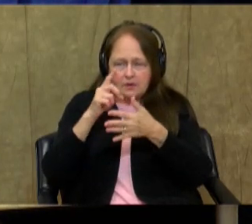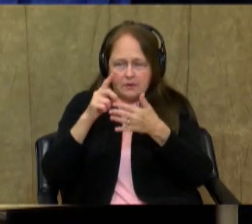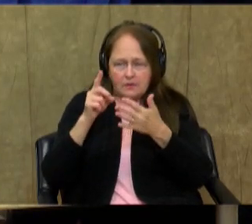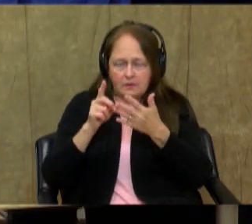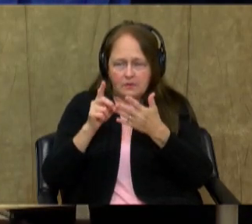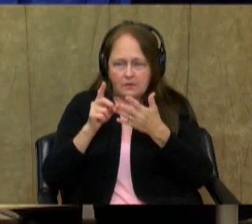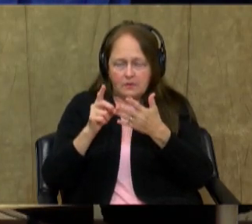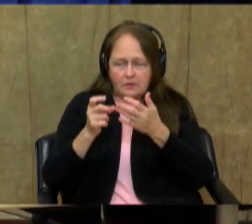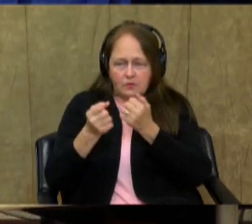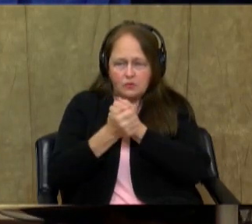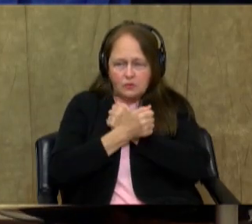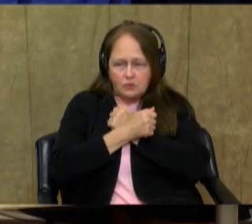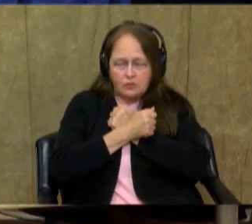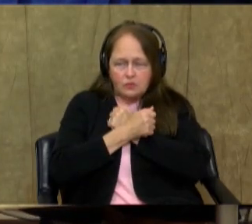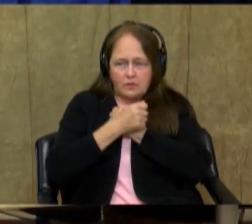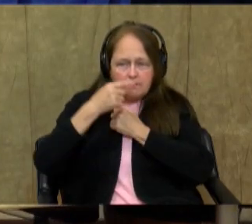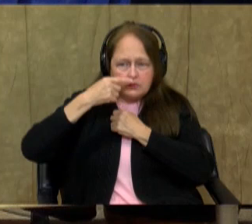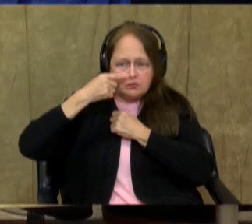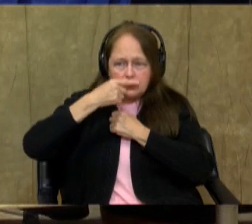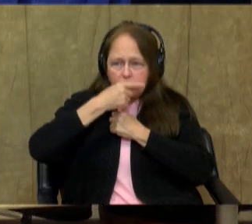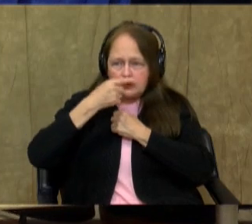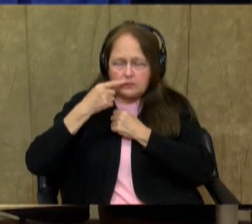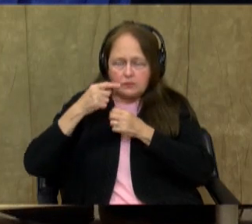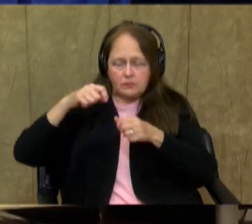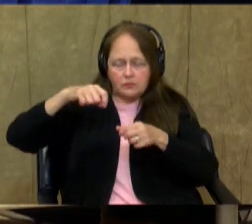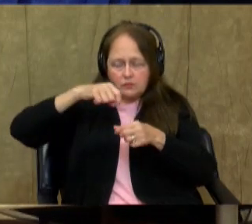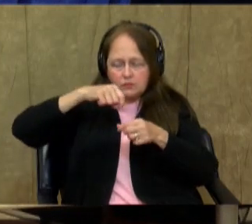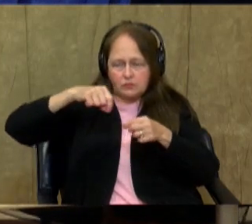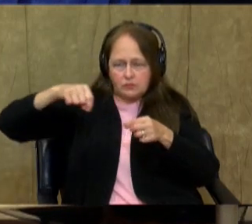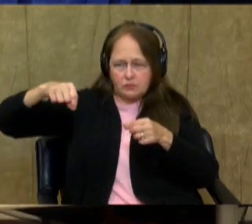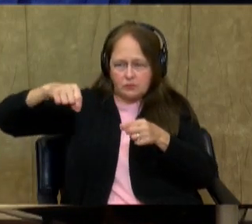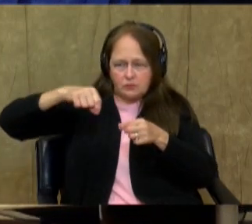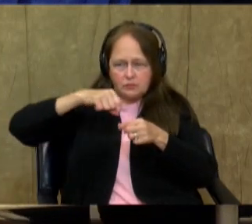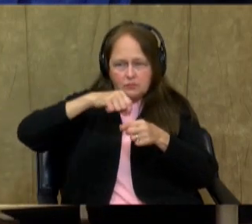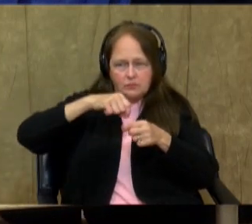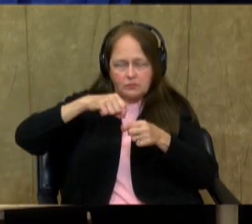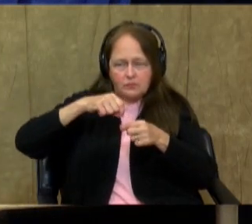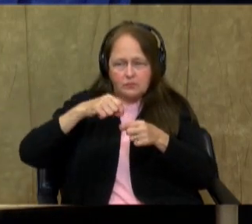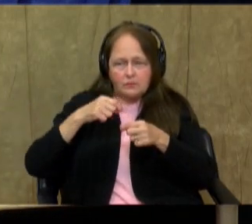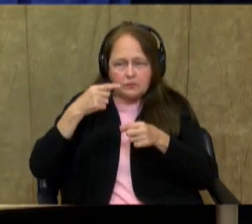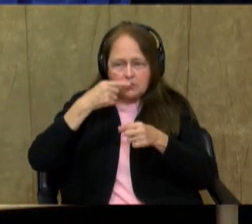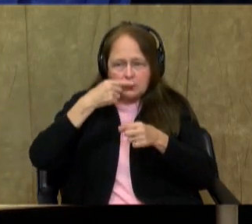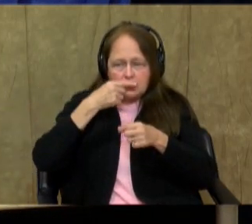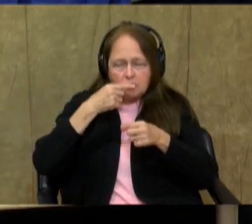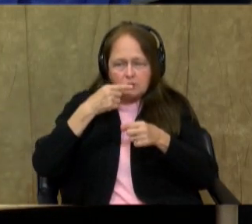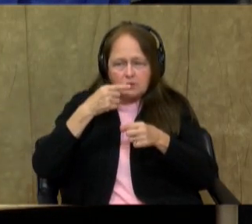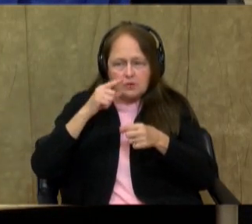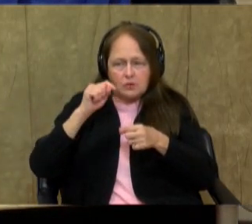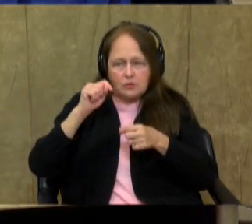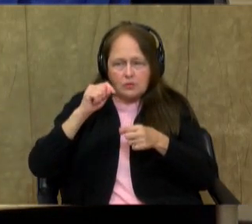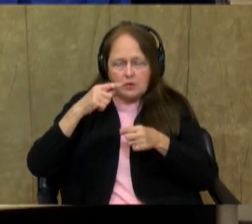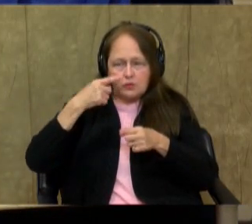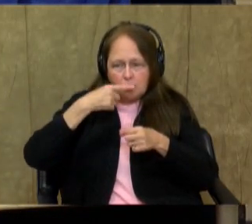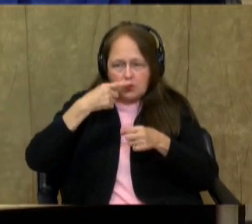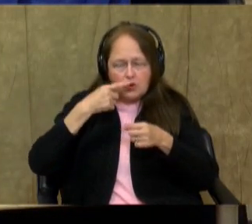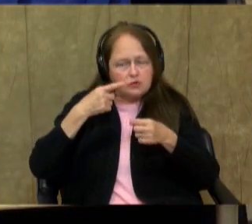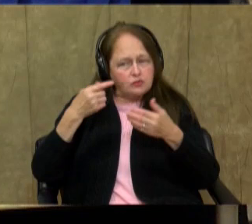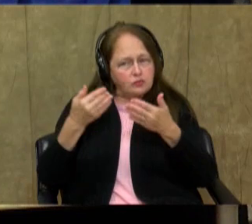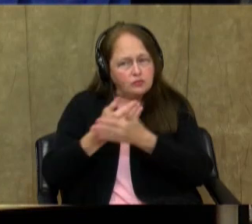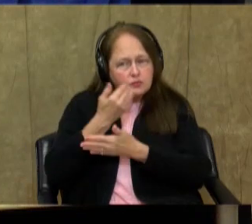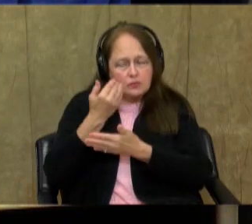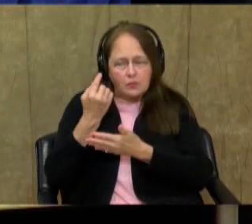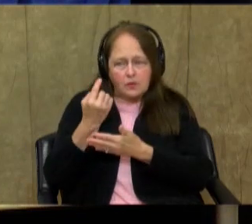She loves the toothpaste. That excites her. She loves the new toothbrush that they give her every time she